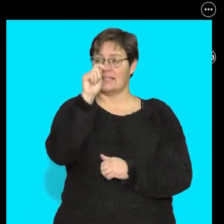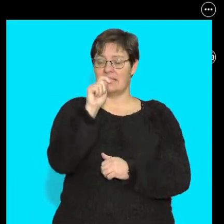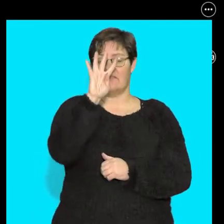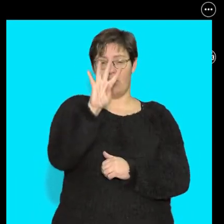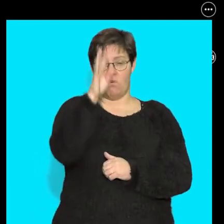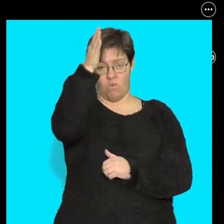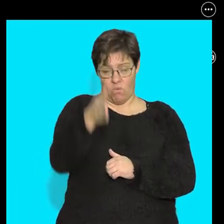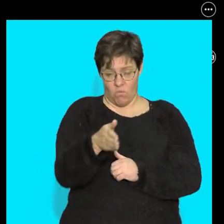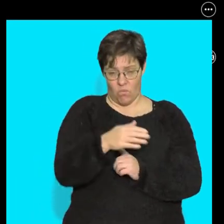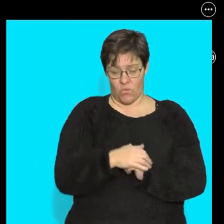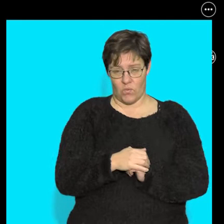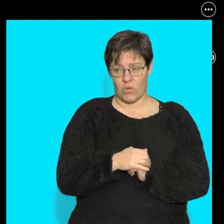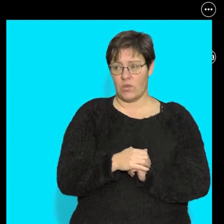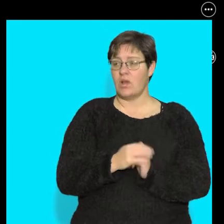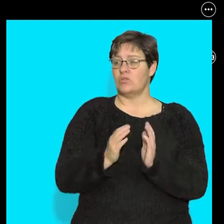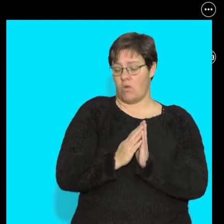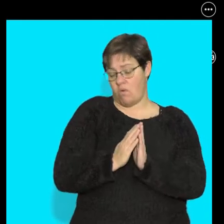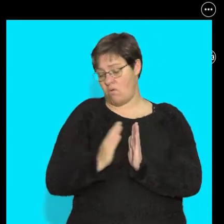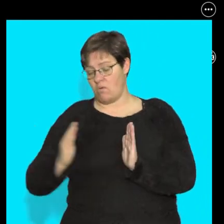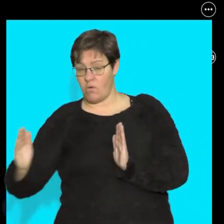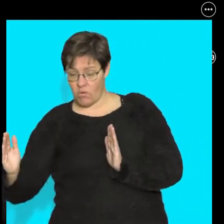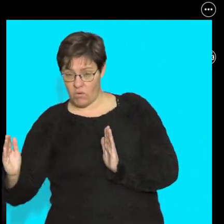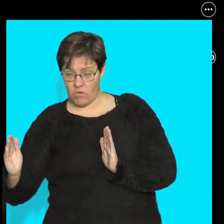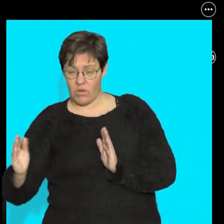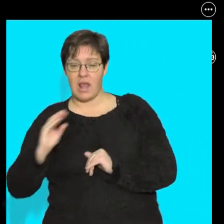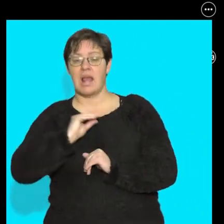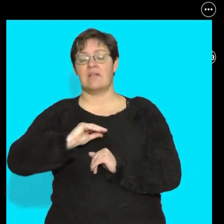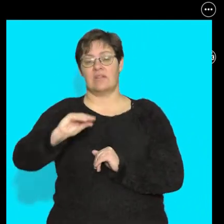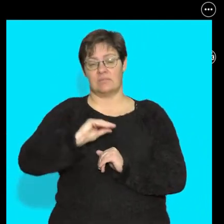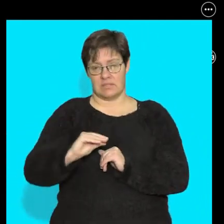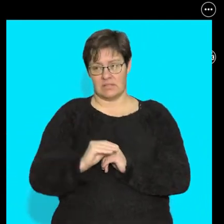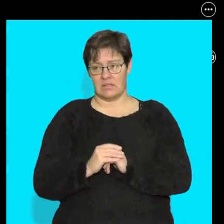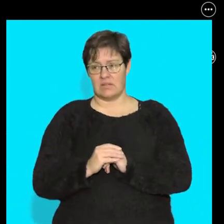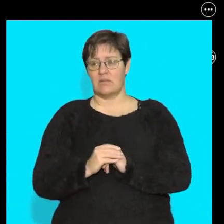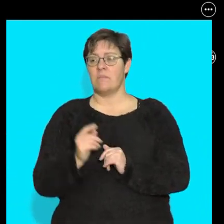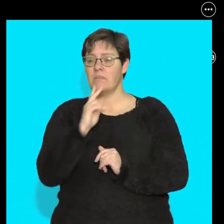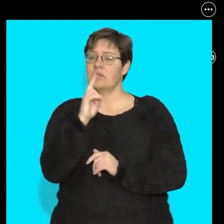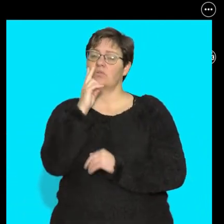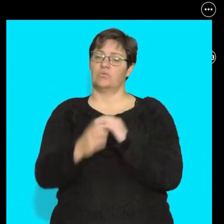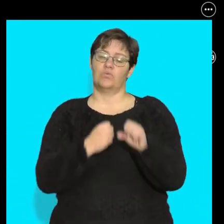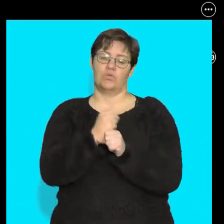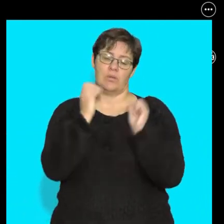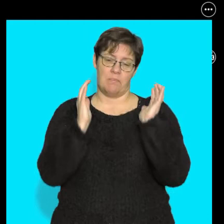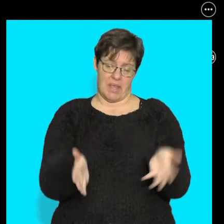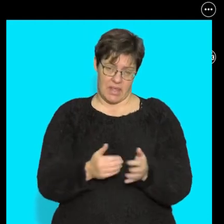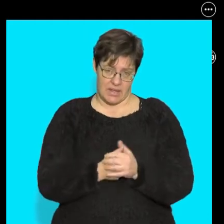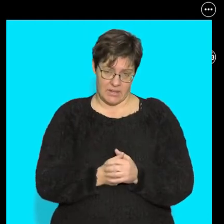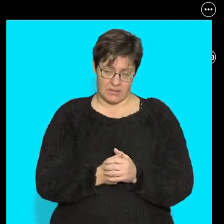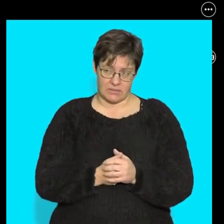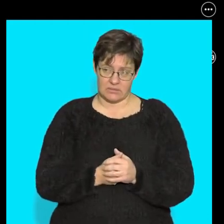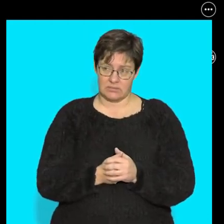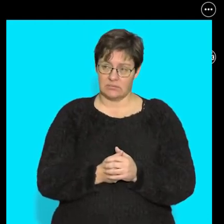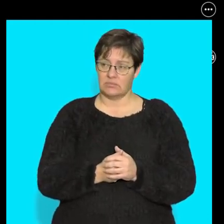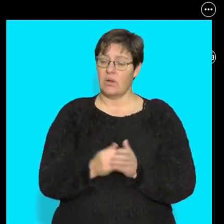now need for the remainder of the investment, which is just for 2 years. So for 2 years will